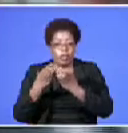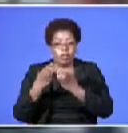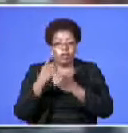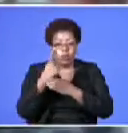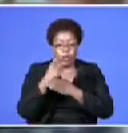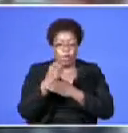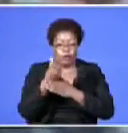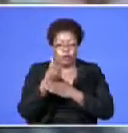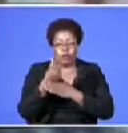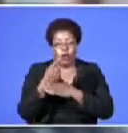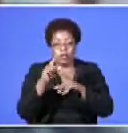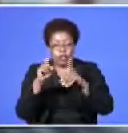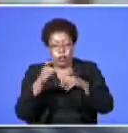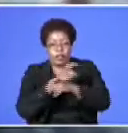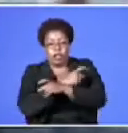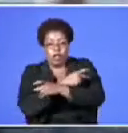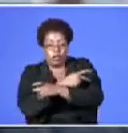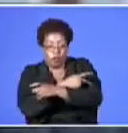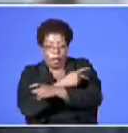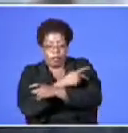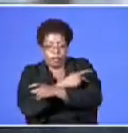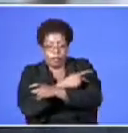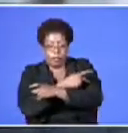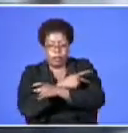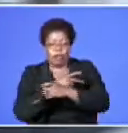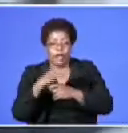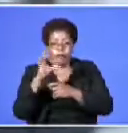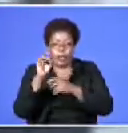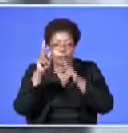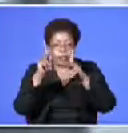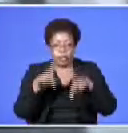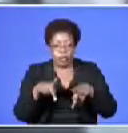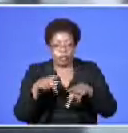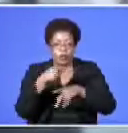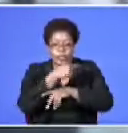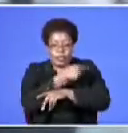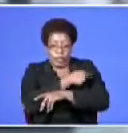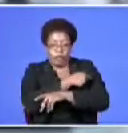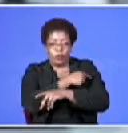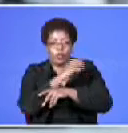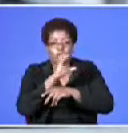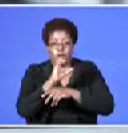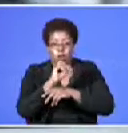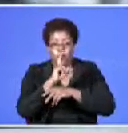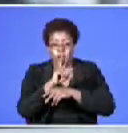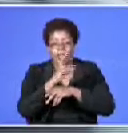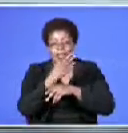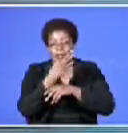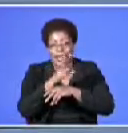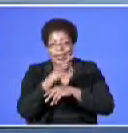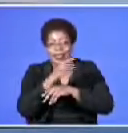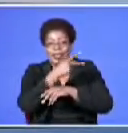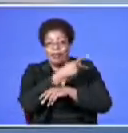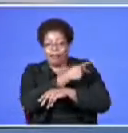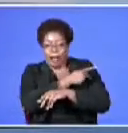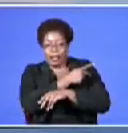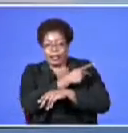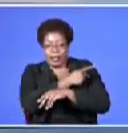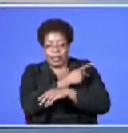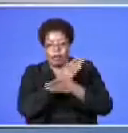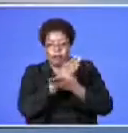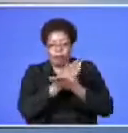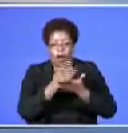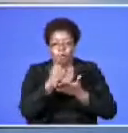trialing vaccines. The company has been monitoring 8 participants who were injected with a COVID-19 vaccine in phase 1 of its